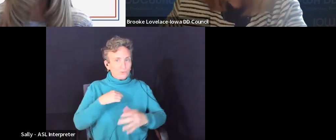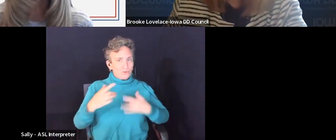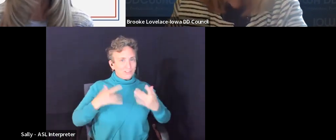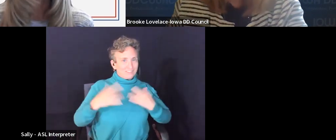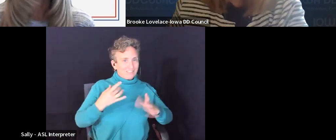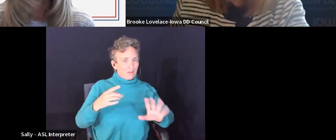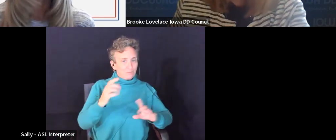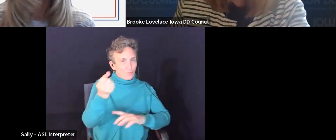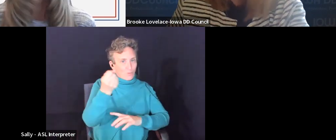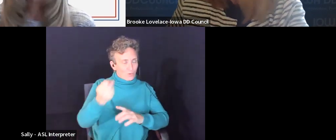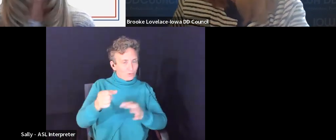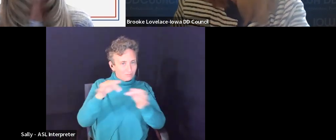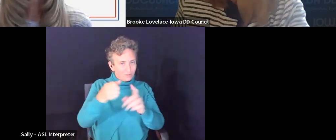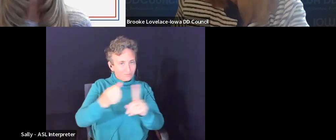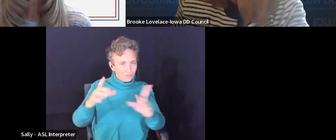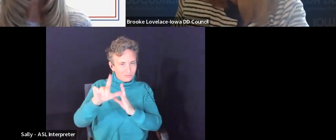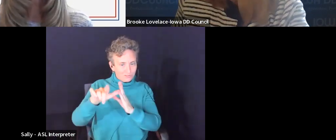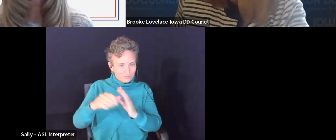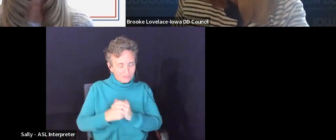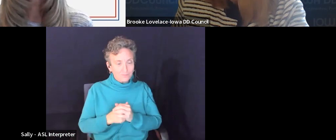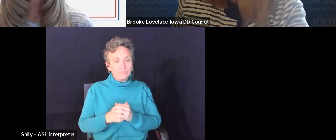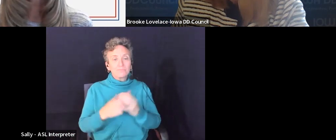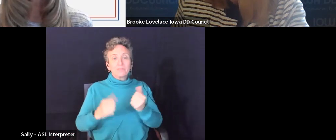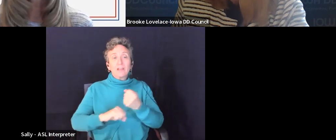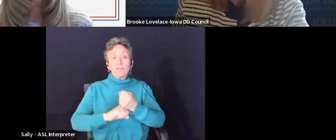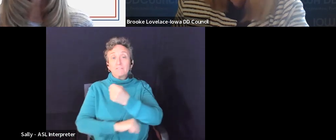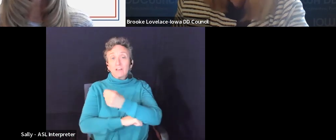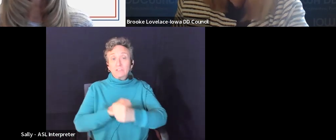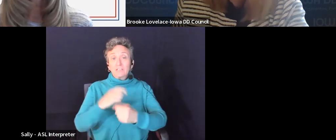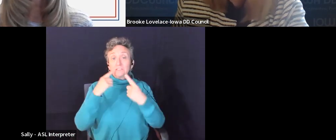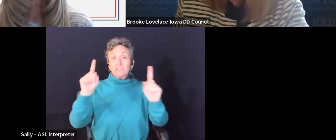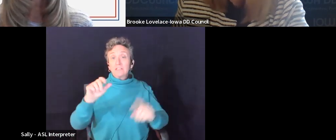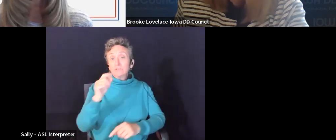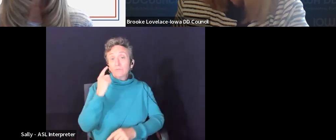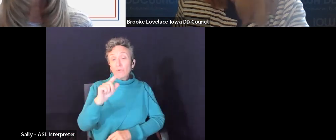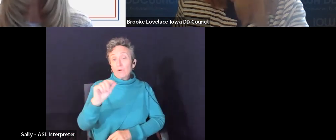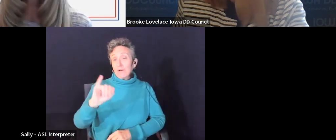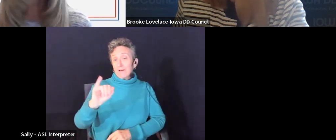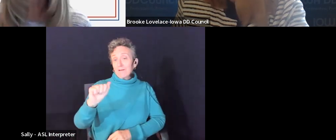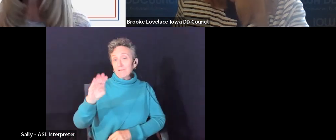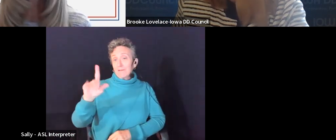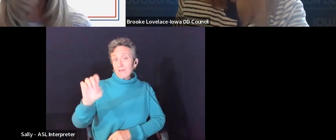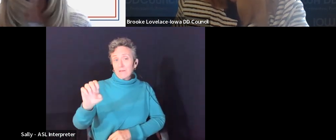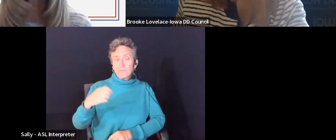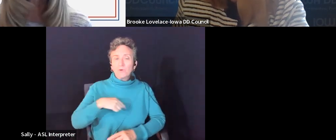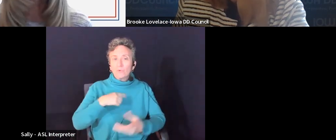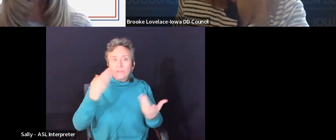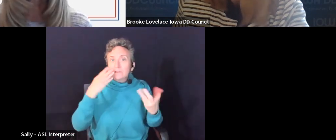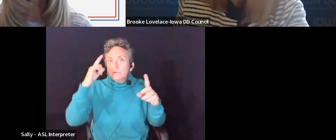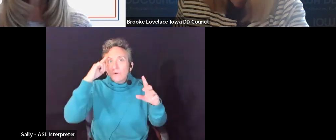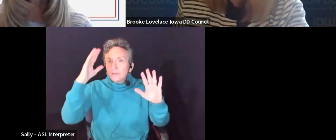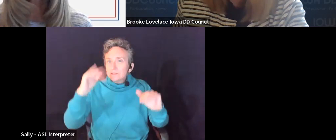little bit. So the foundation and success of IAble, we really didn't know what to expect